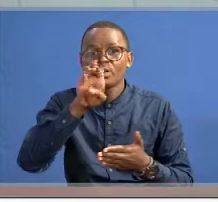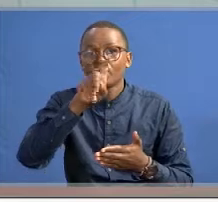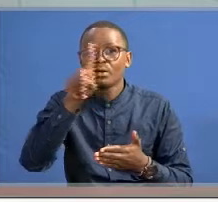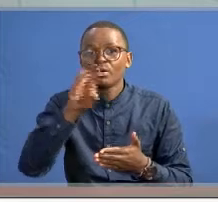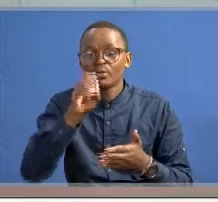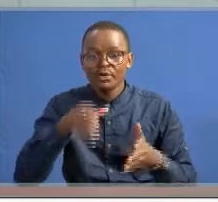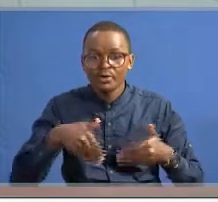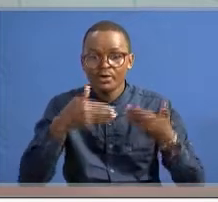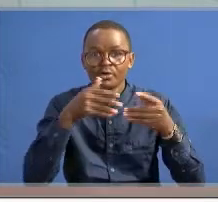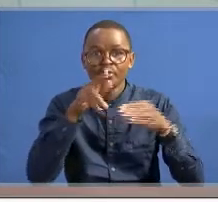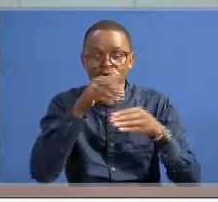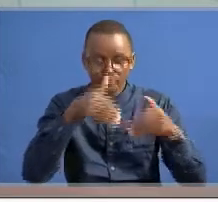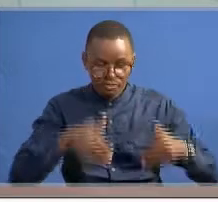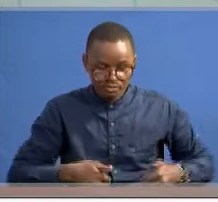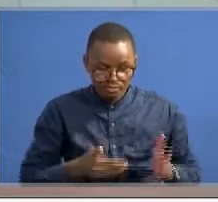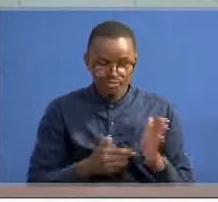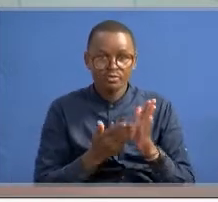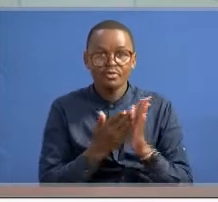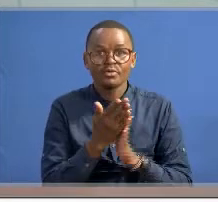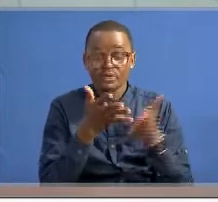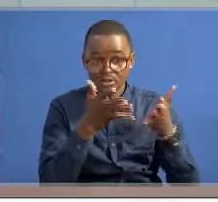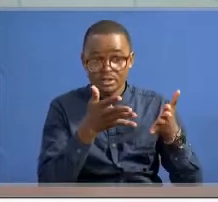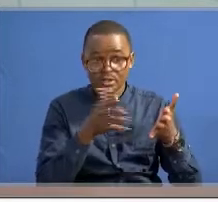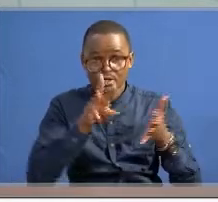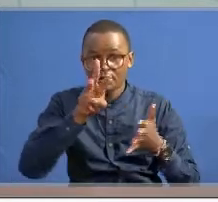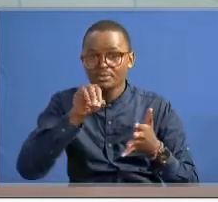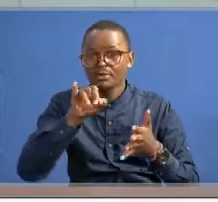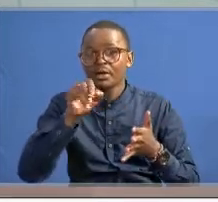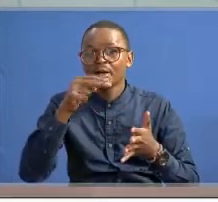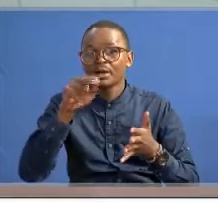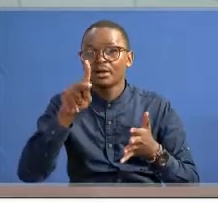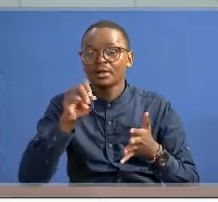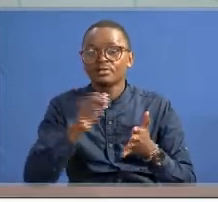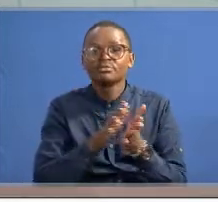primarily allocated to youth development. Here is Mwihoki Njogu with more.